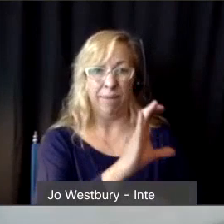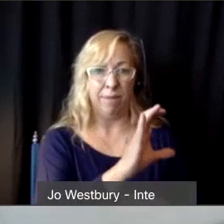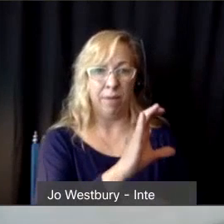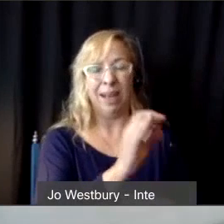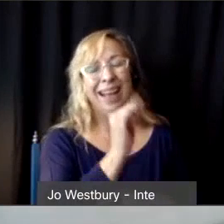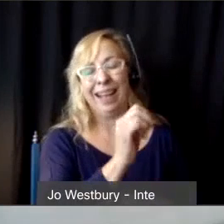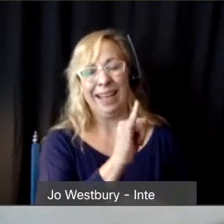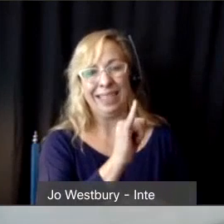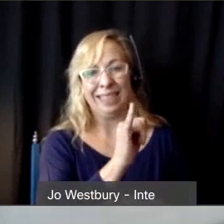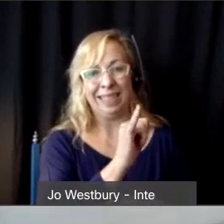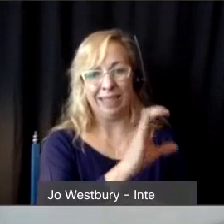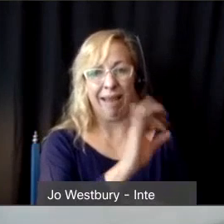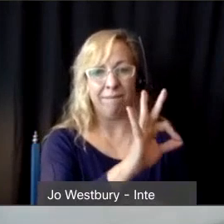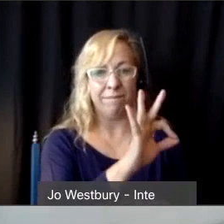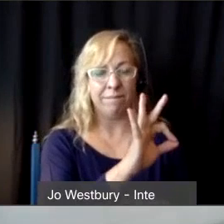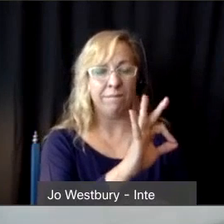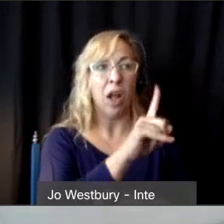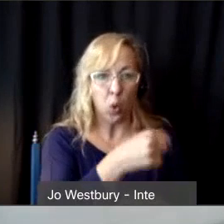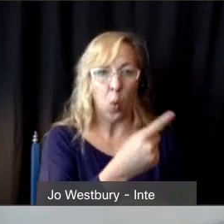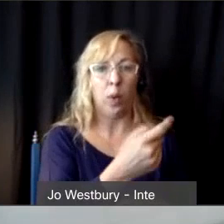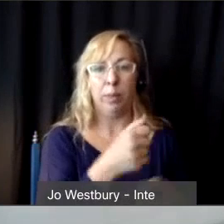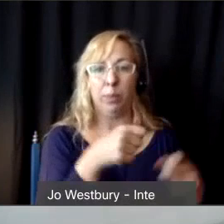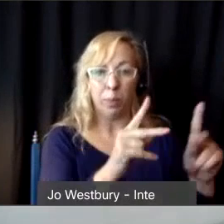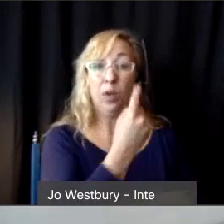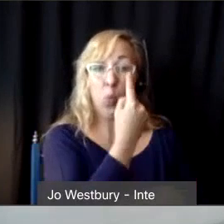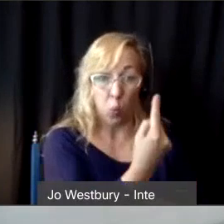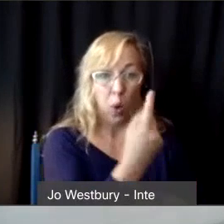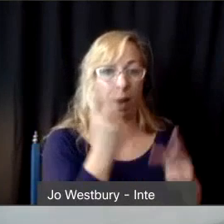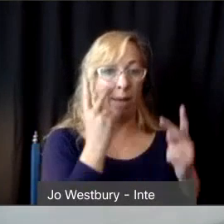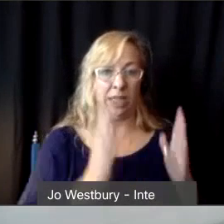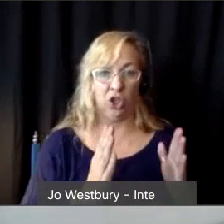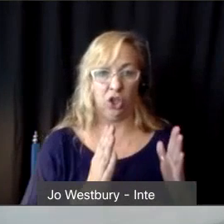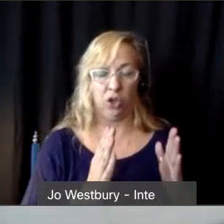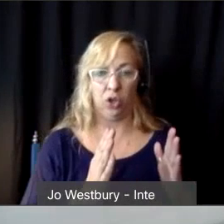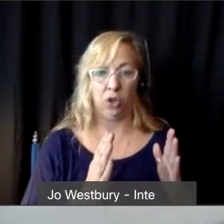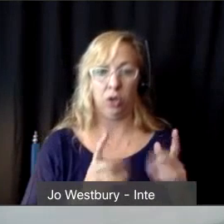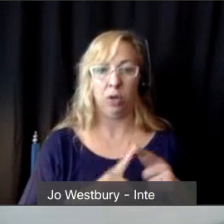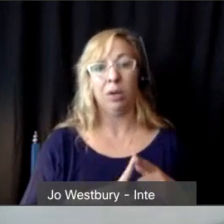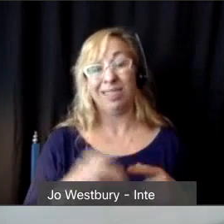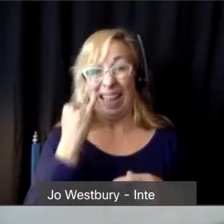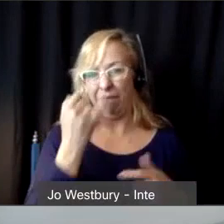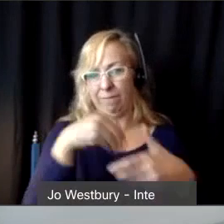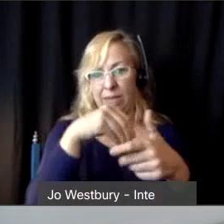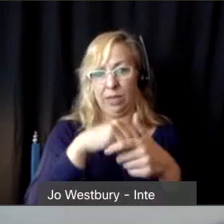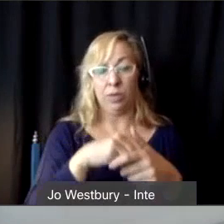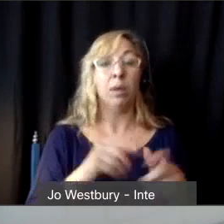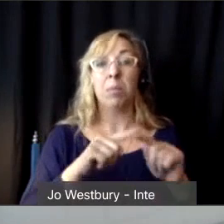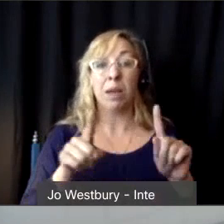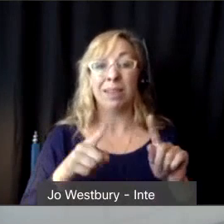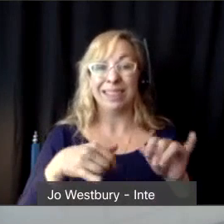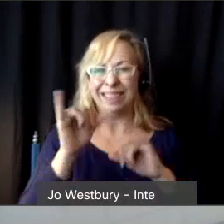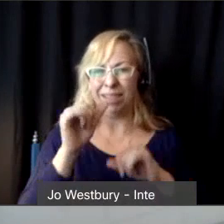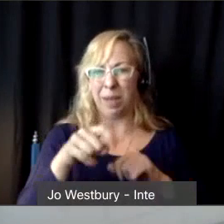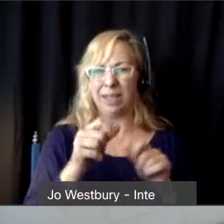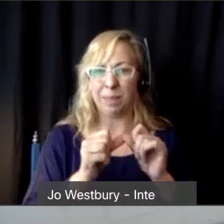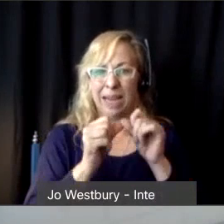time. And given that they are indoor visits and that you're maintaining 6 feet of distance, I'm not sure that